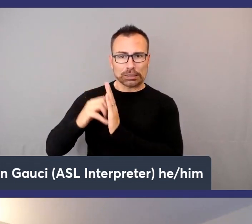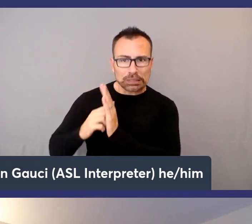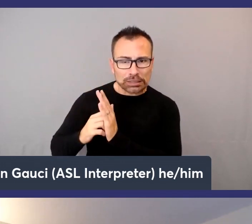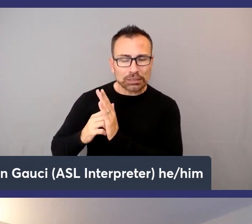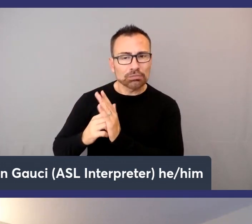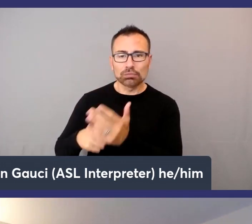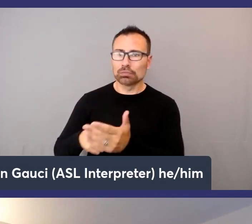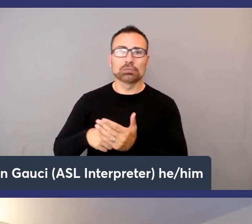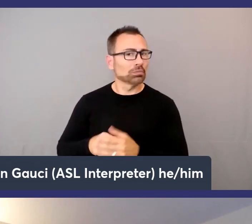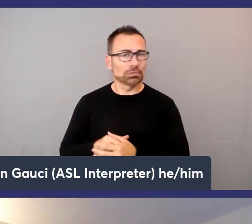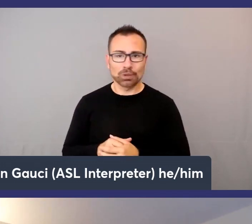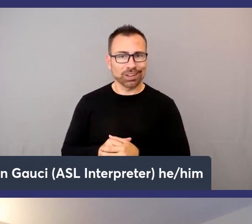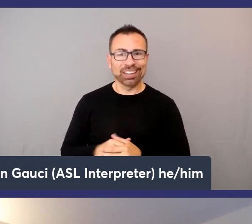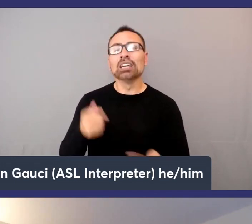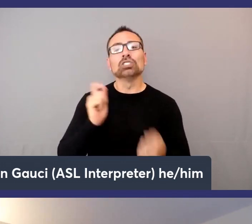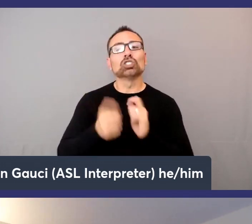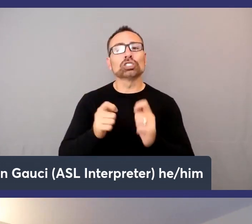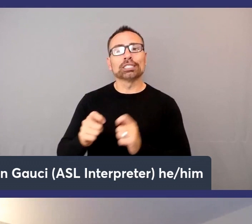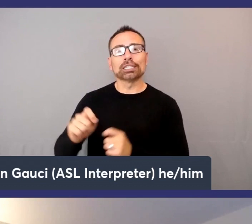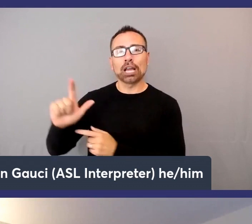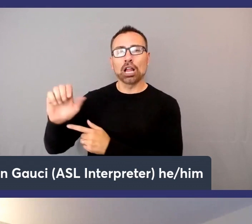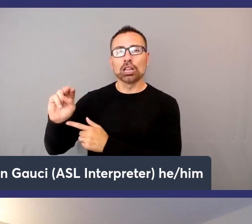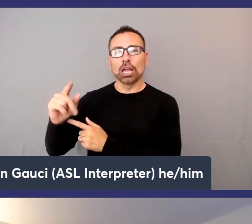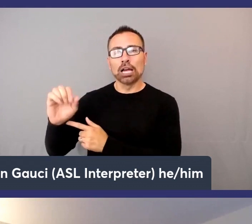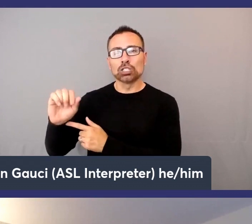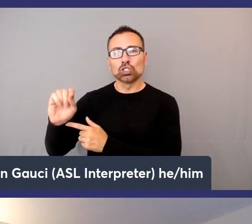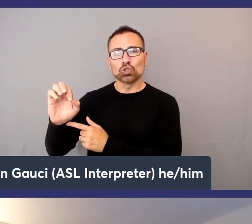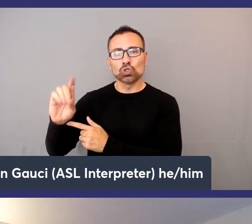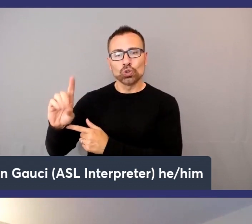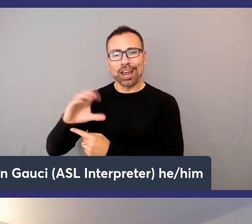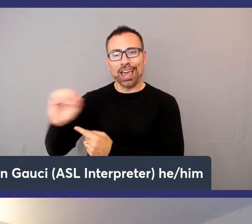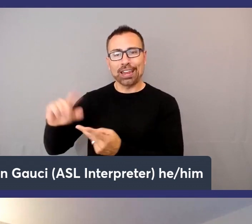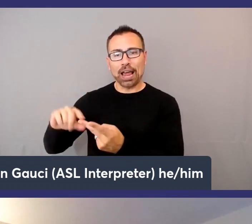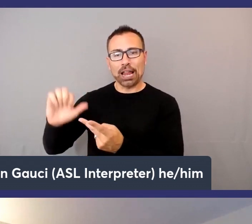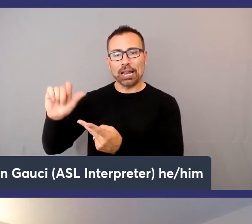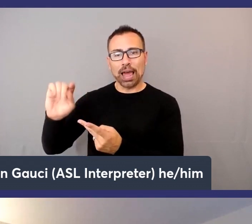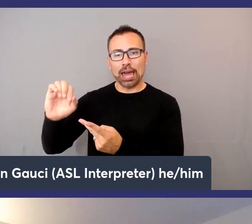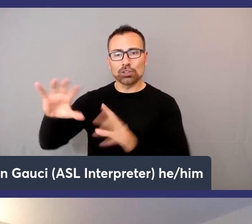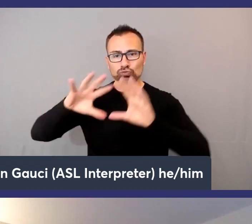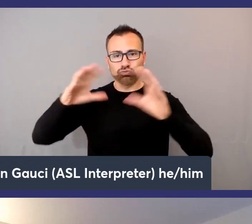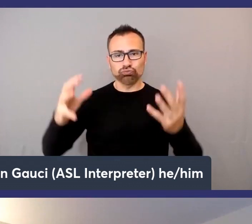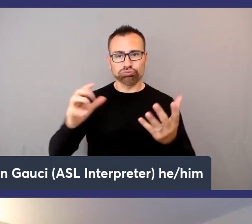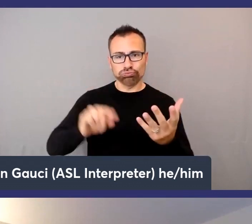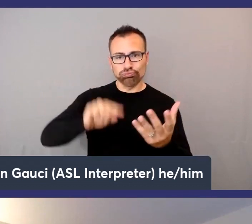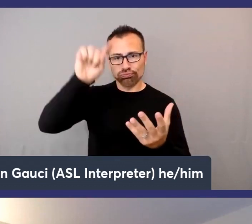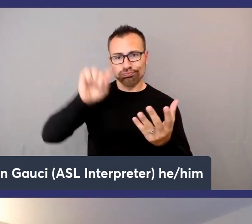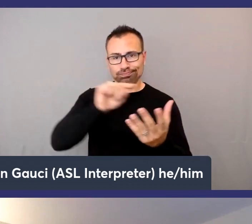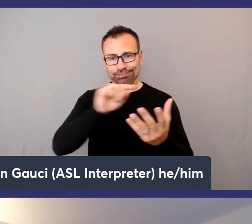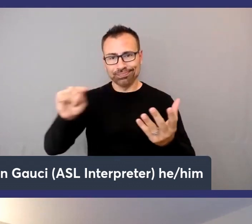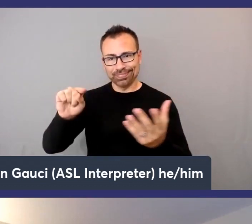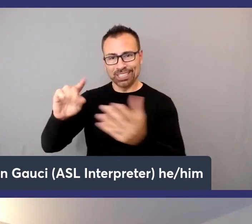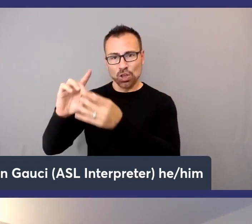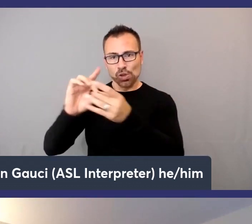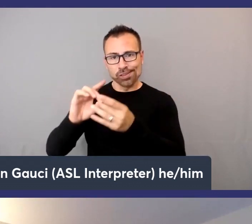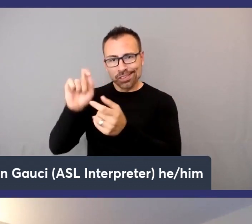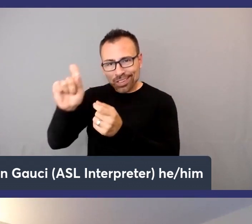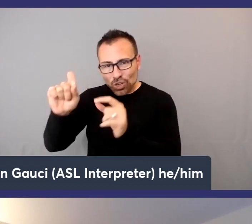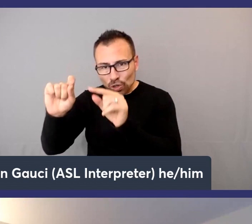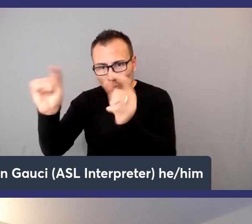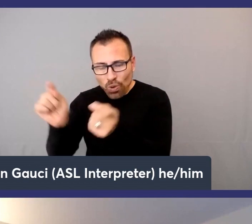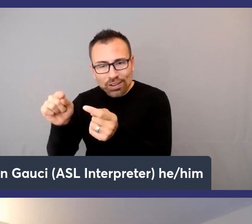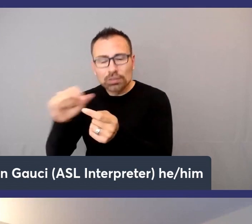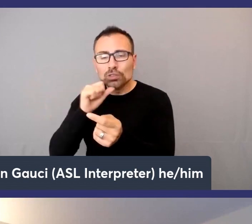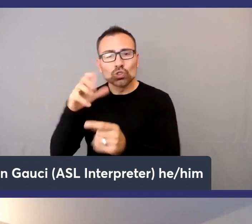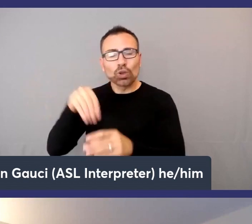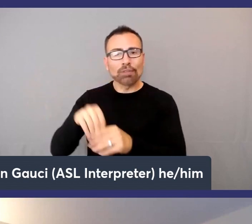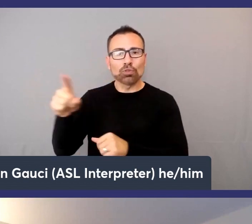and longitude coordinates into a street address. We also have the flexibility where you can bring your own model, but we've also built in models for geospatial that